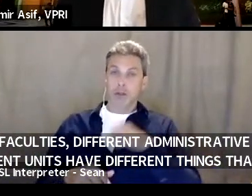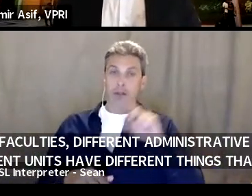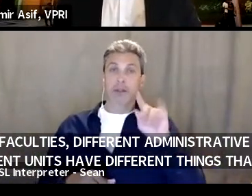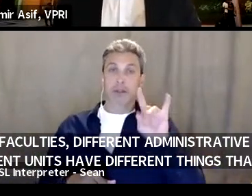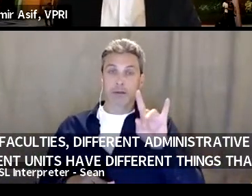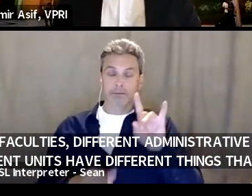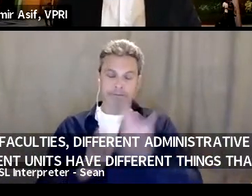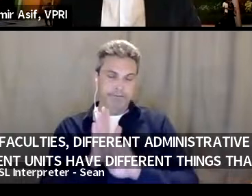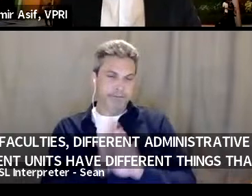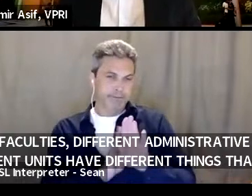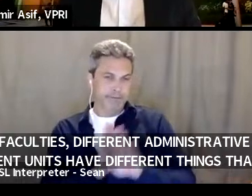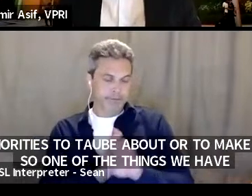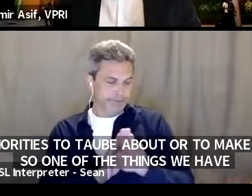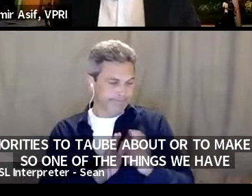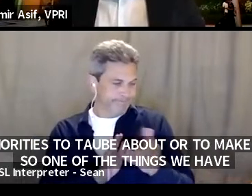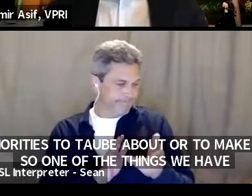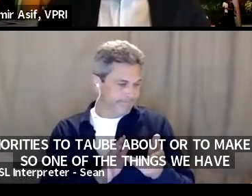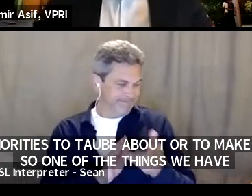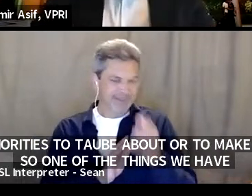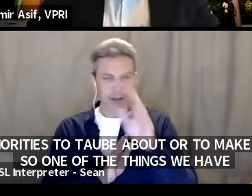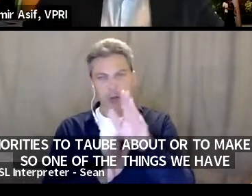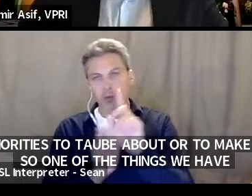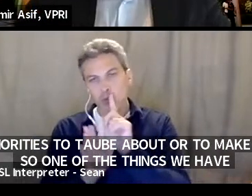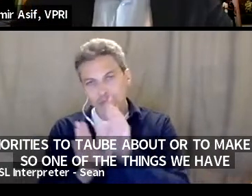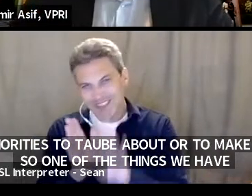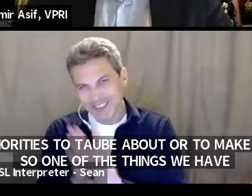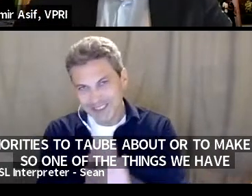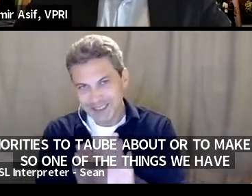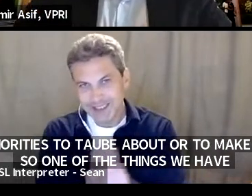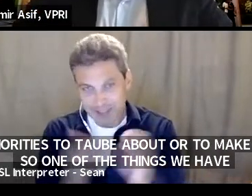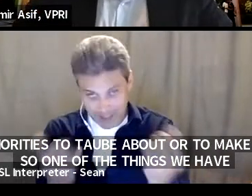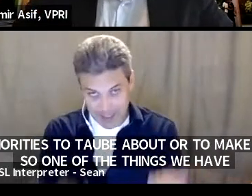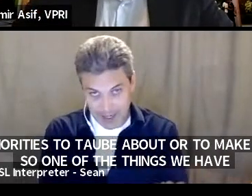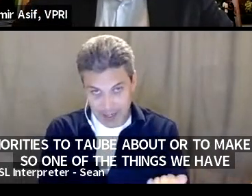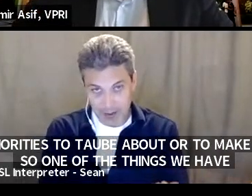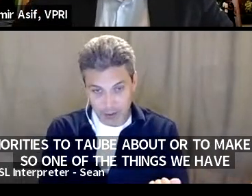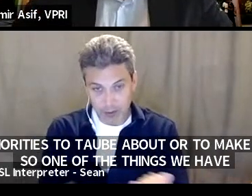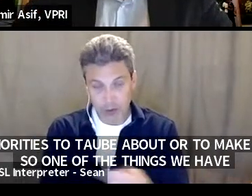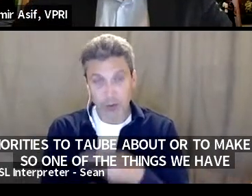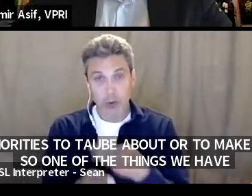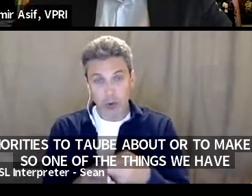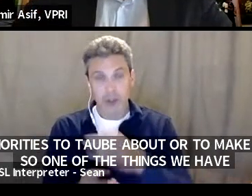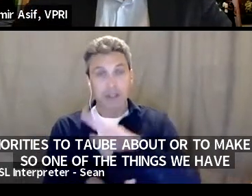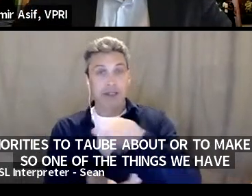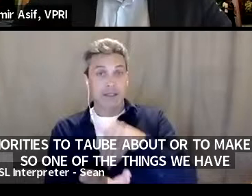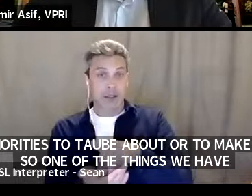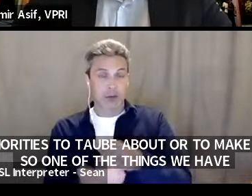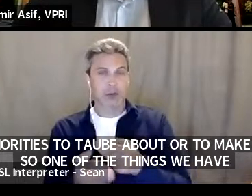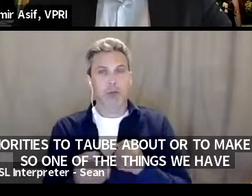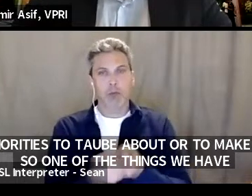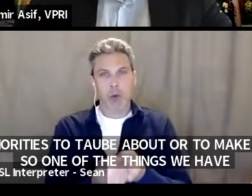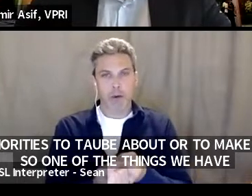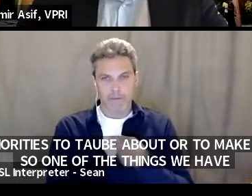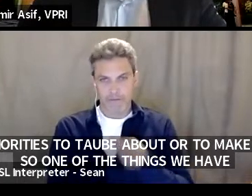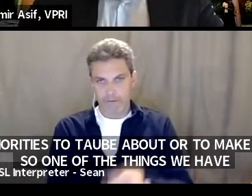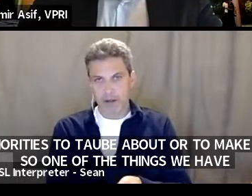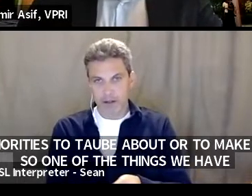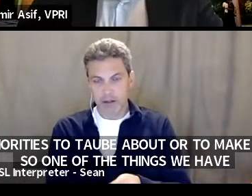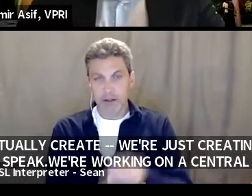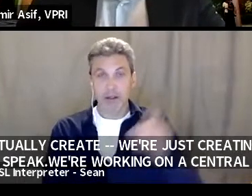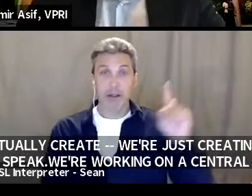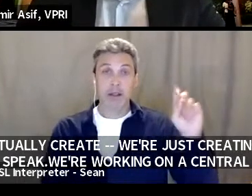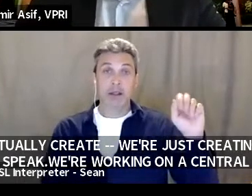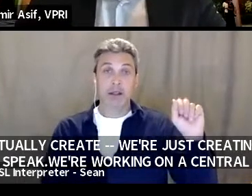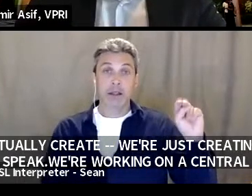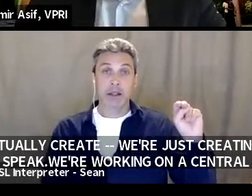create, we're just creating it as we speak. We're working on a central support fund so that a dean, for instance, can apply